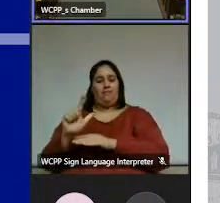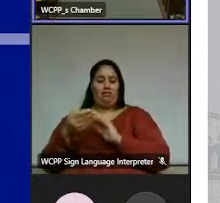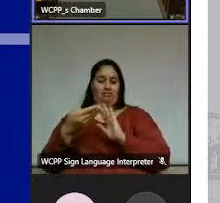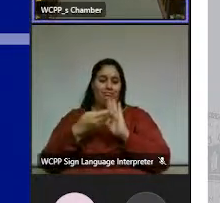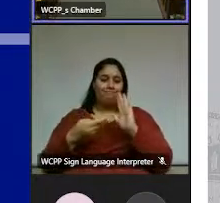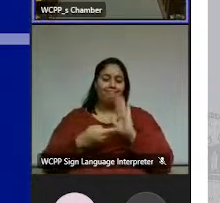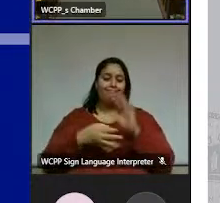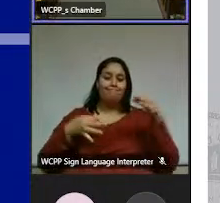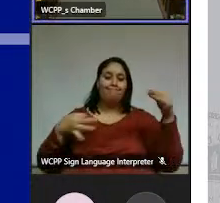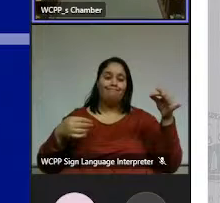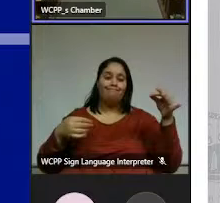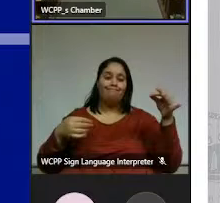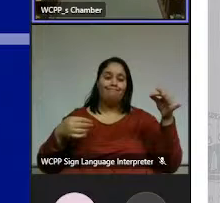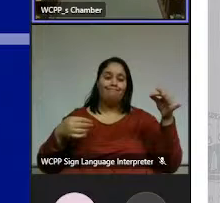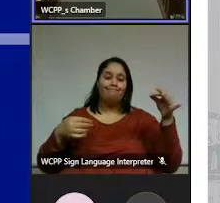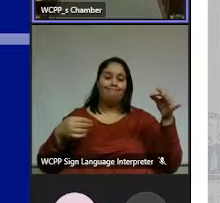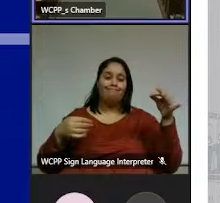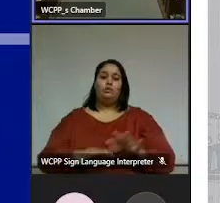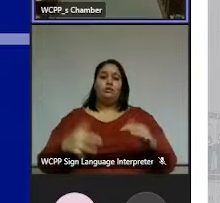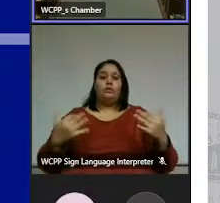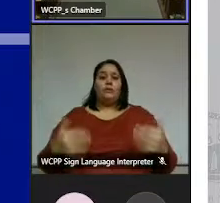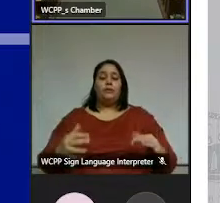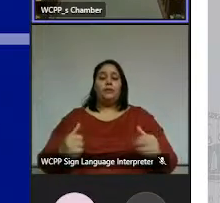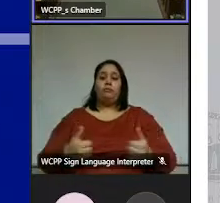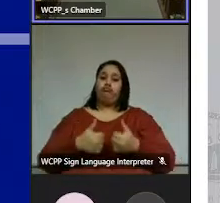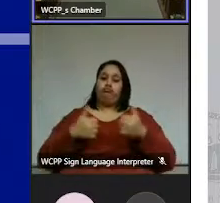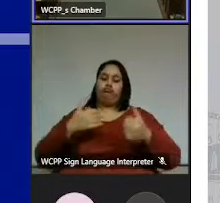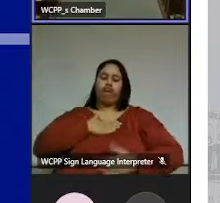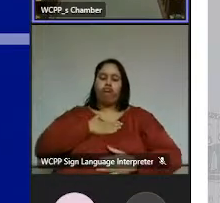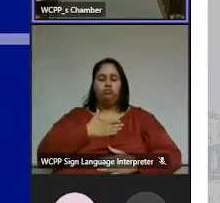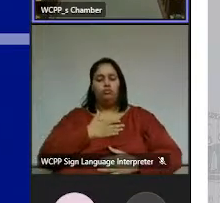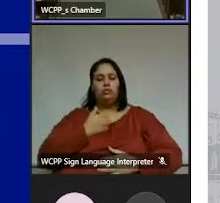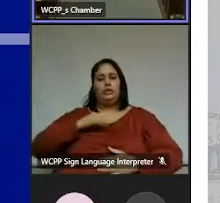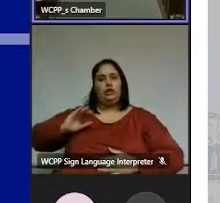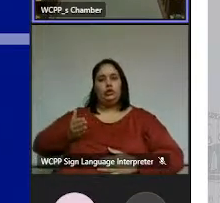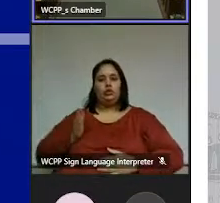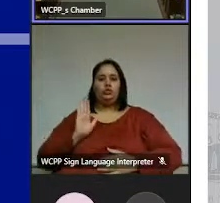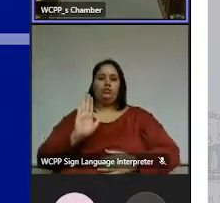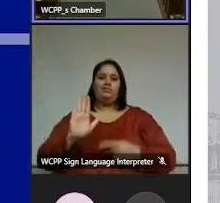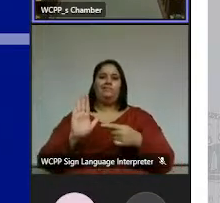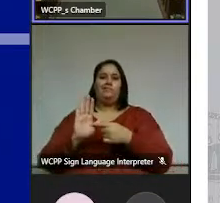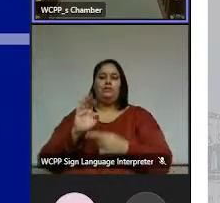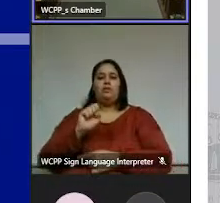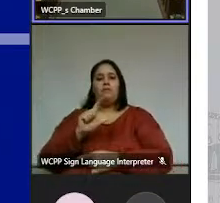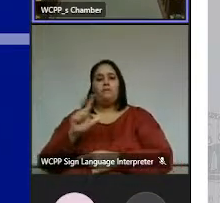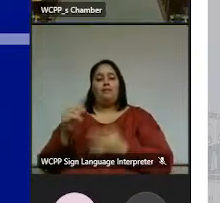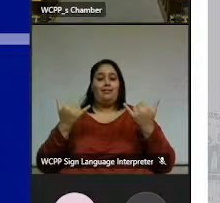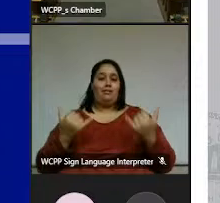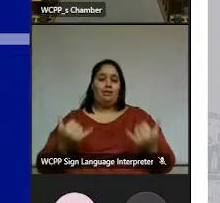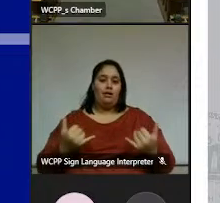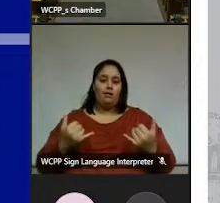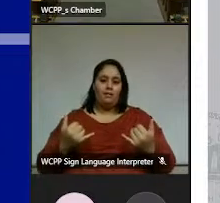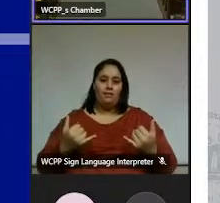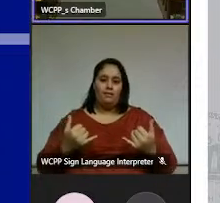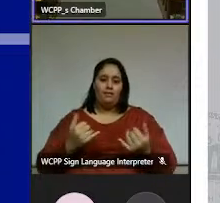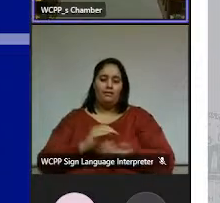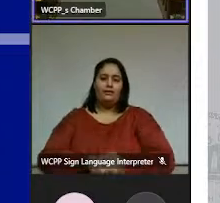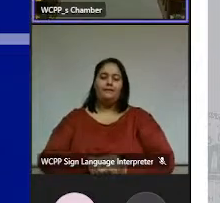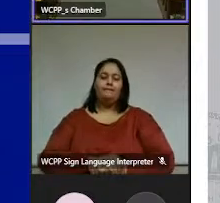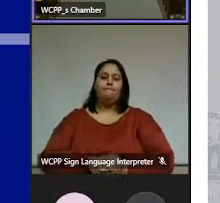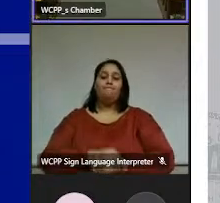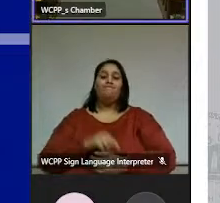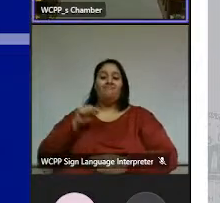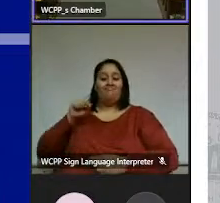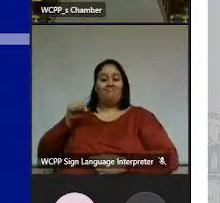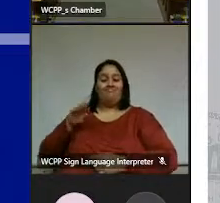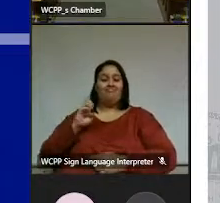It is with great pleasure that I introduce the bill at this stage. It's a work that has